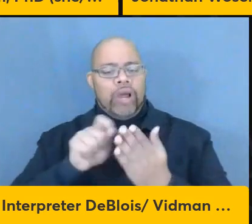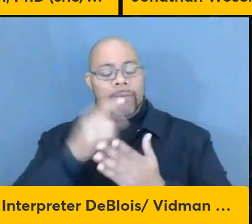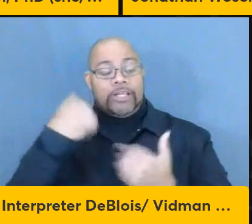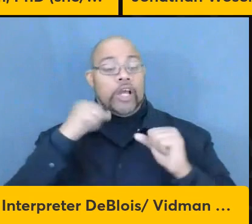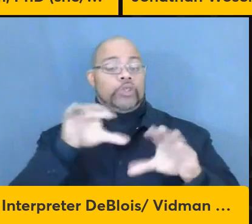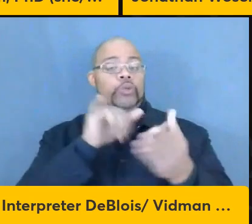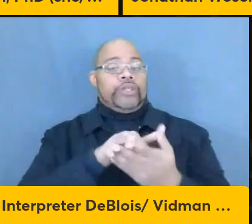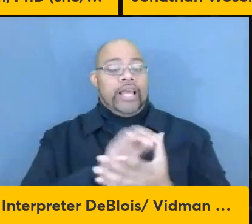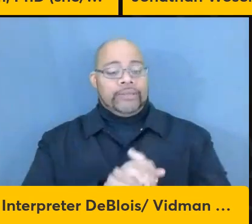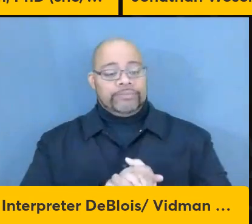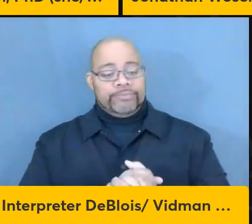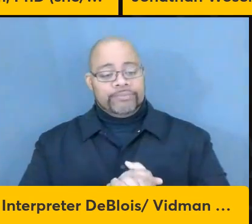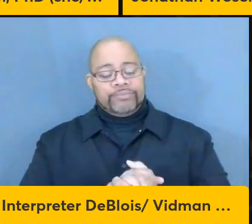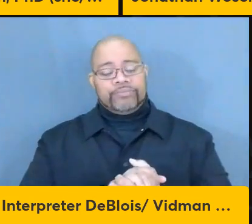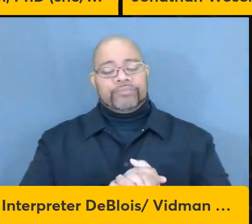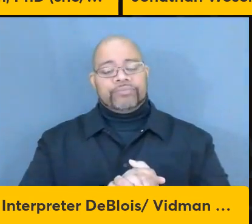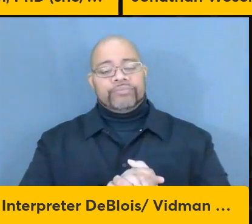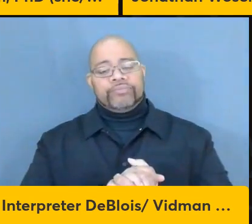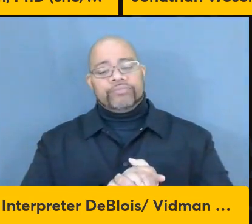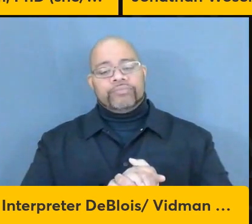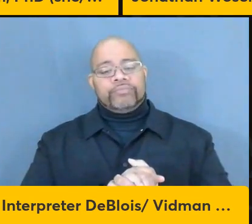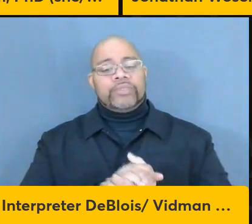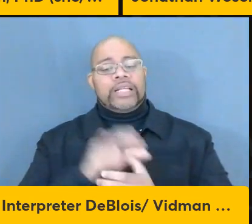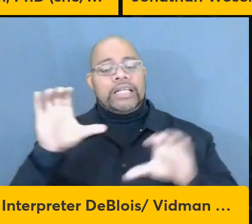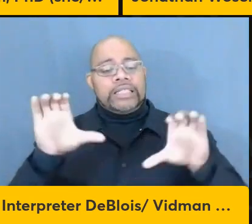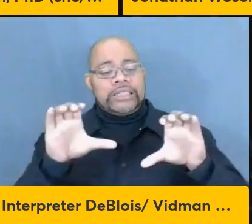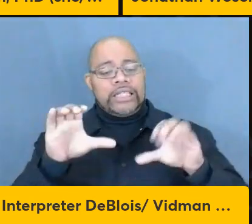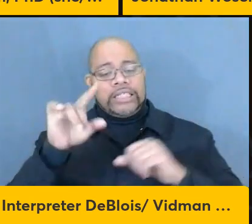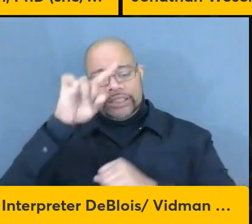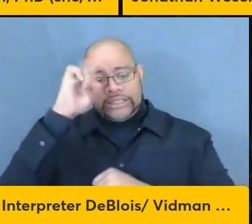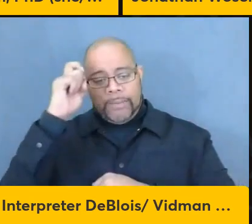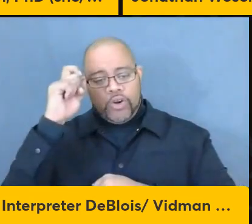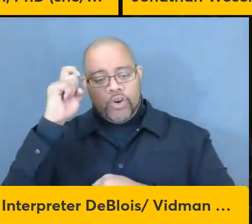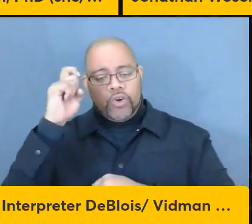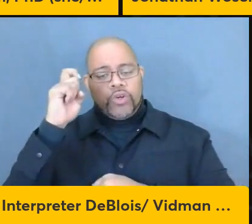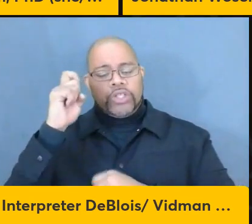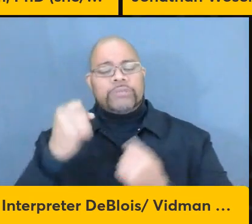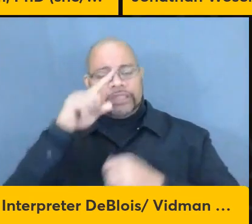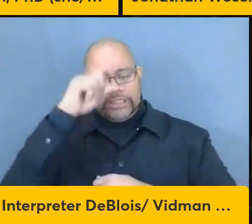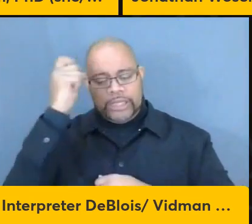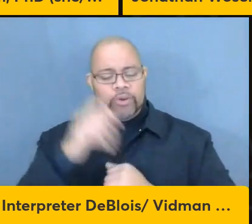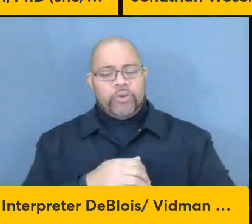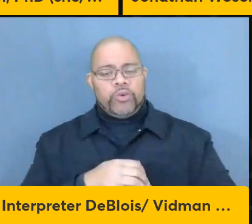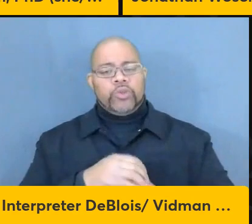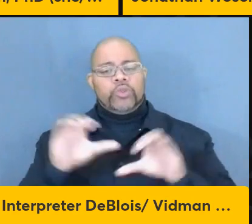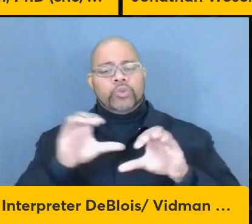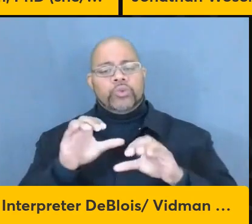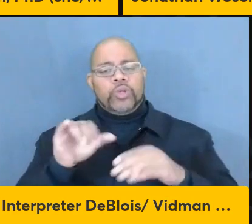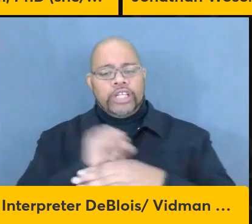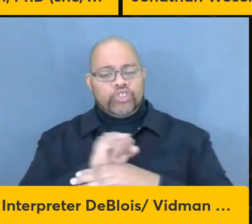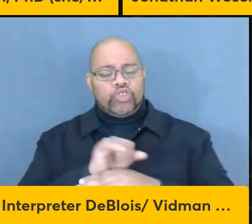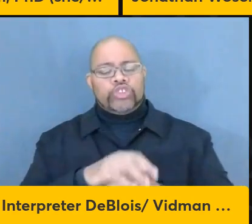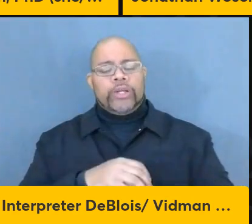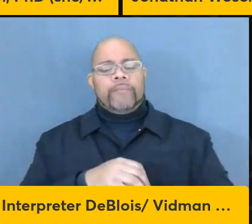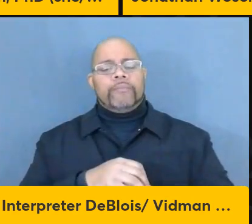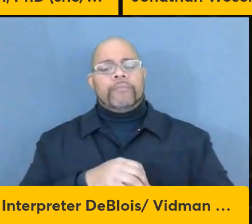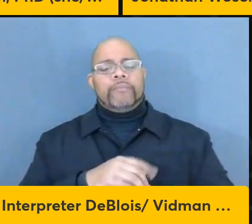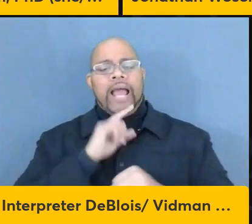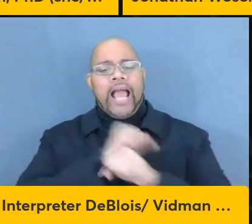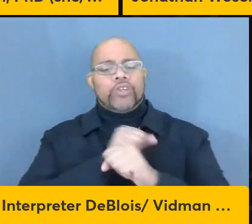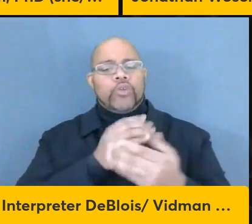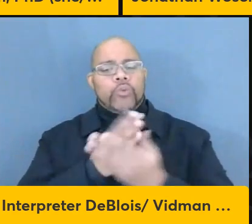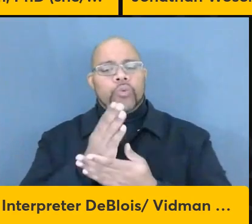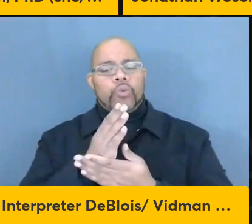do that. Did a summer, spent the summer doing an internship, actually through